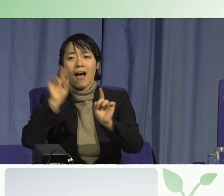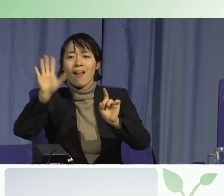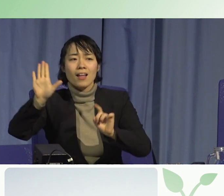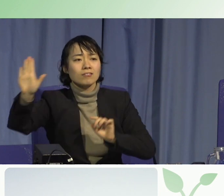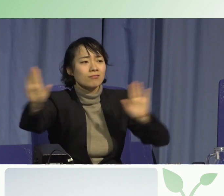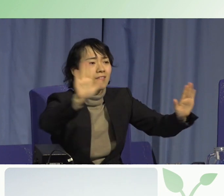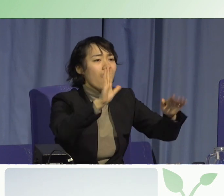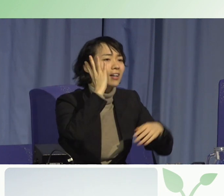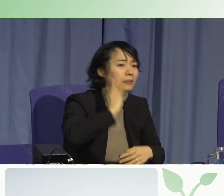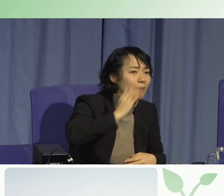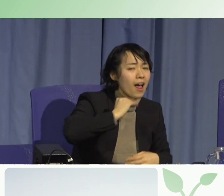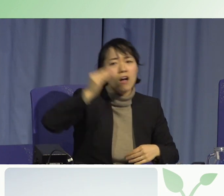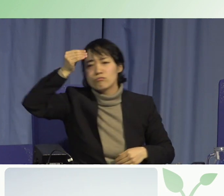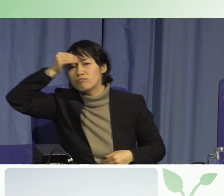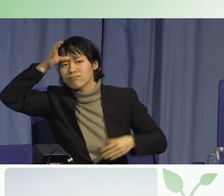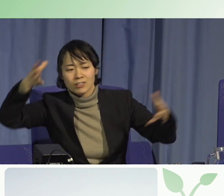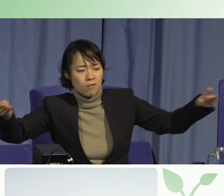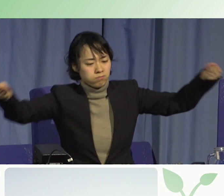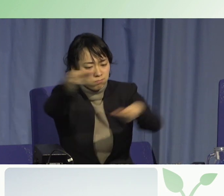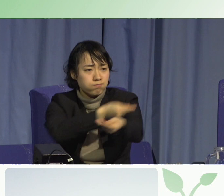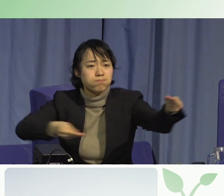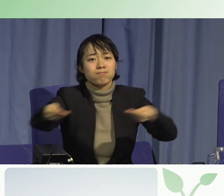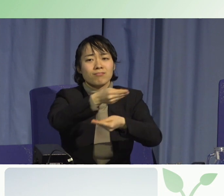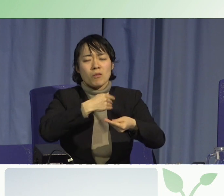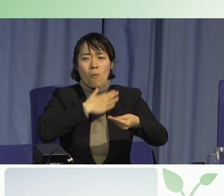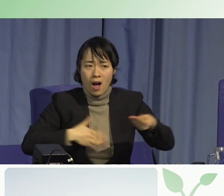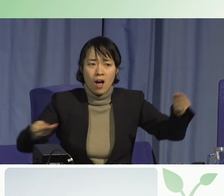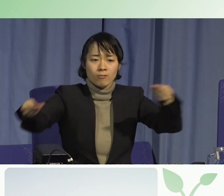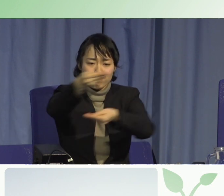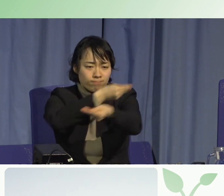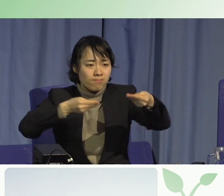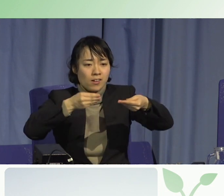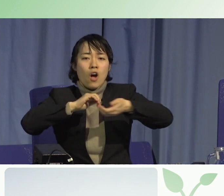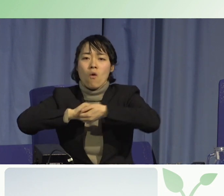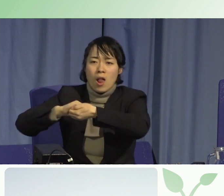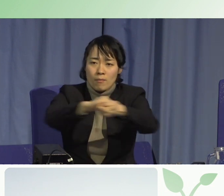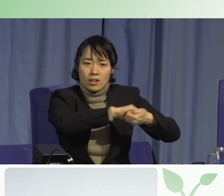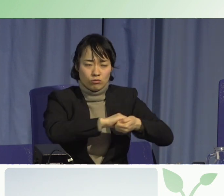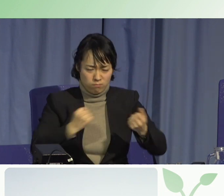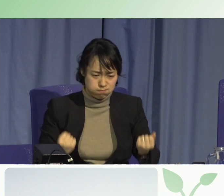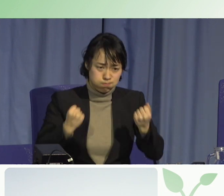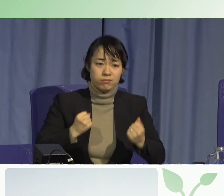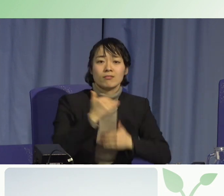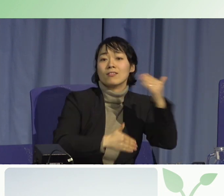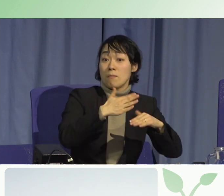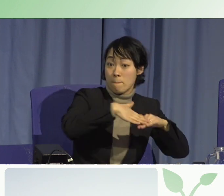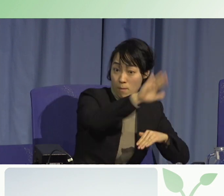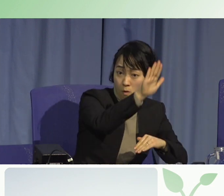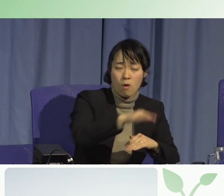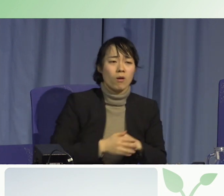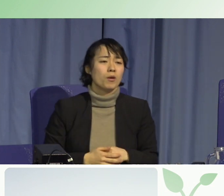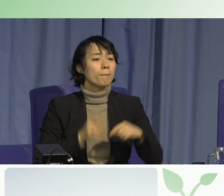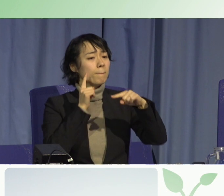We have supported the different projects in the different countries, but we need the platform to share the experience